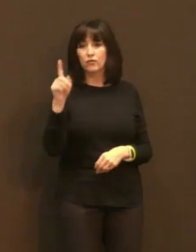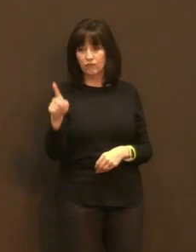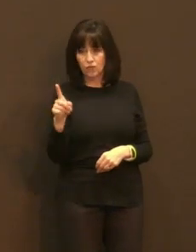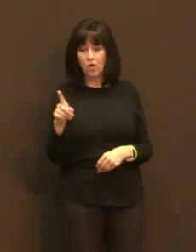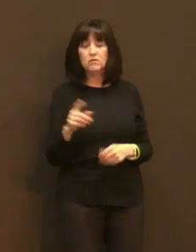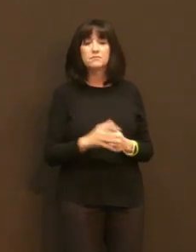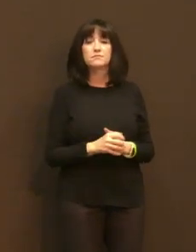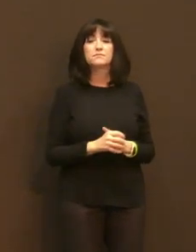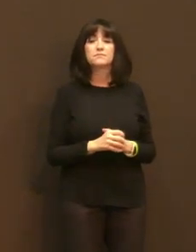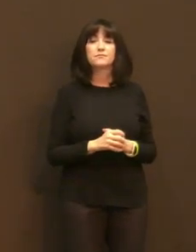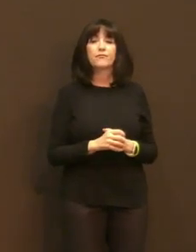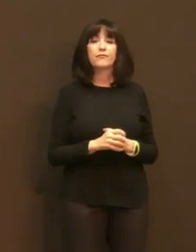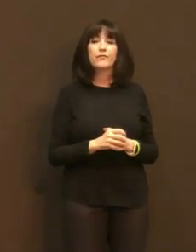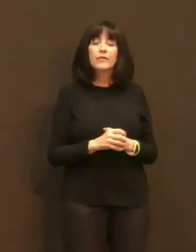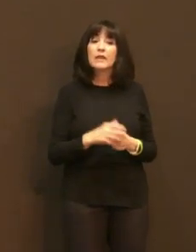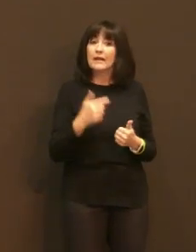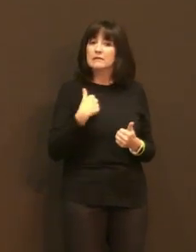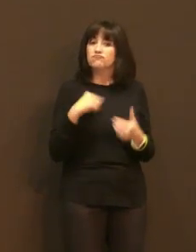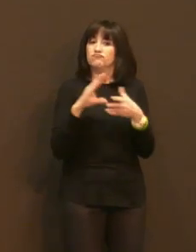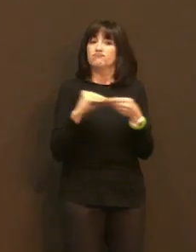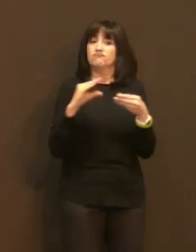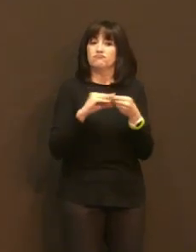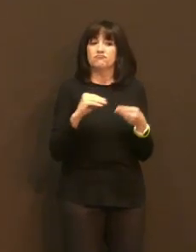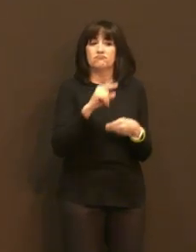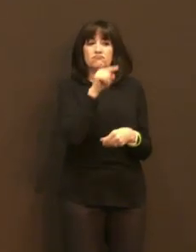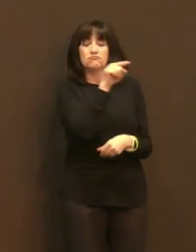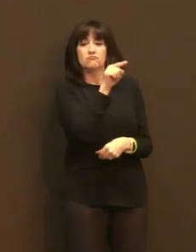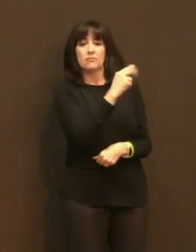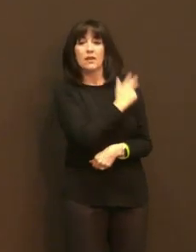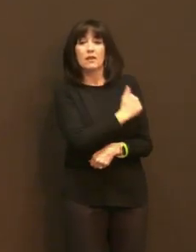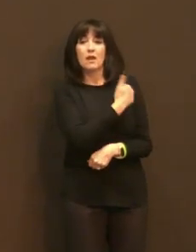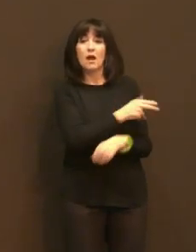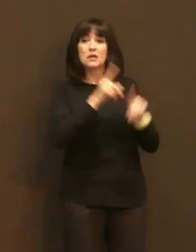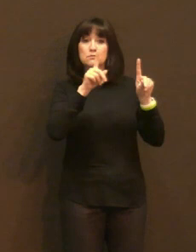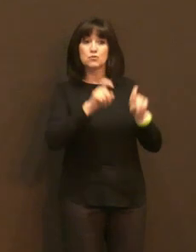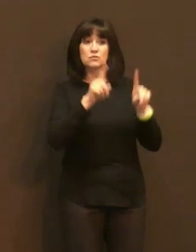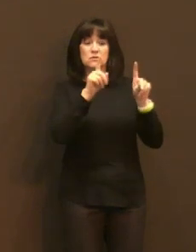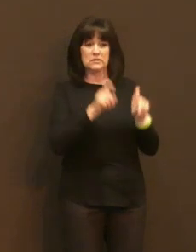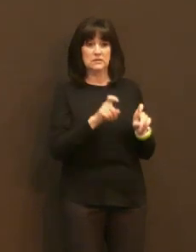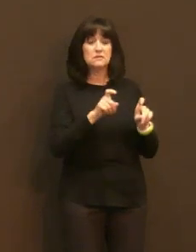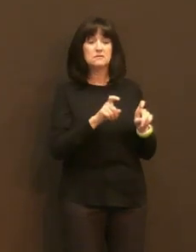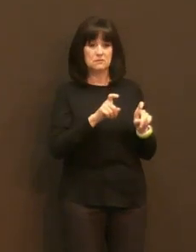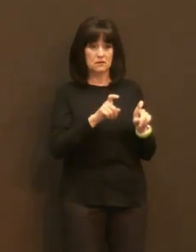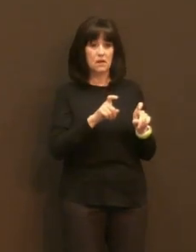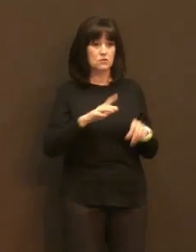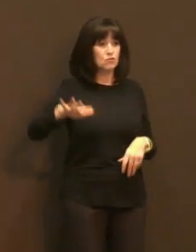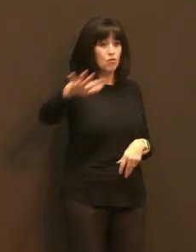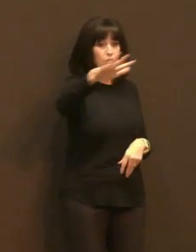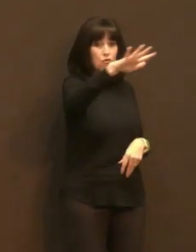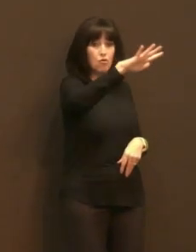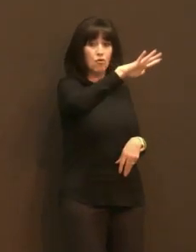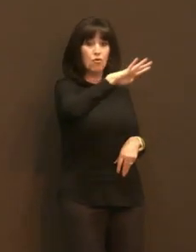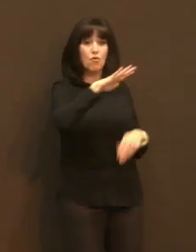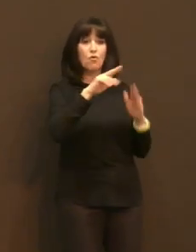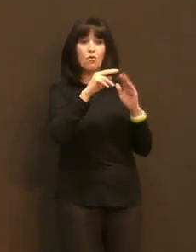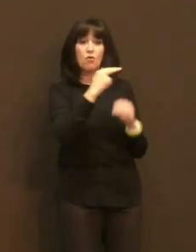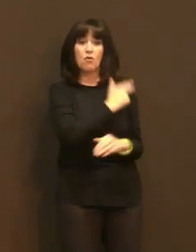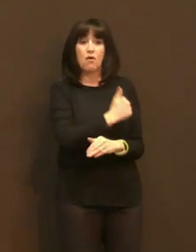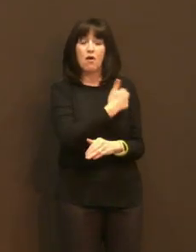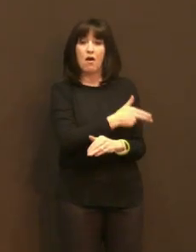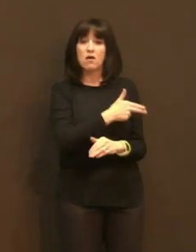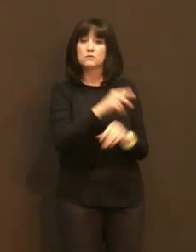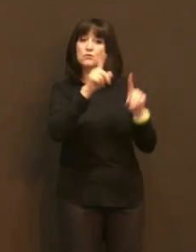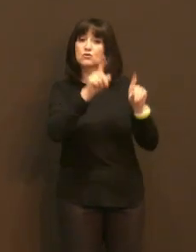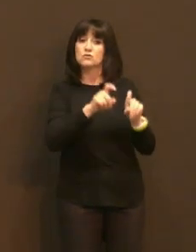I have talked about quite a bit, we now have tested through all of our hospital partners across the state.